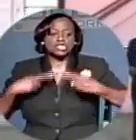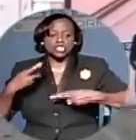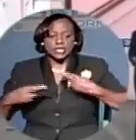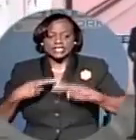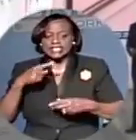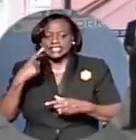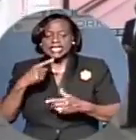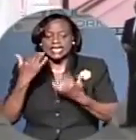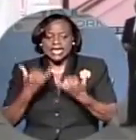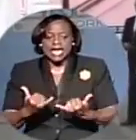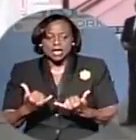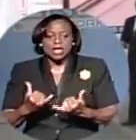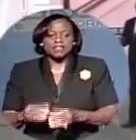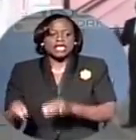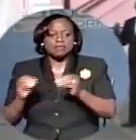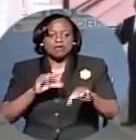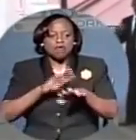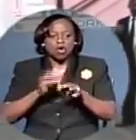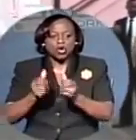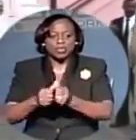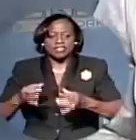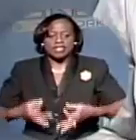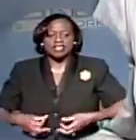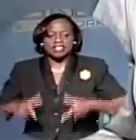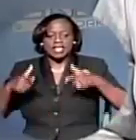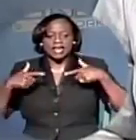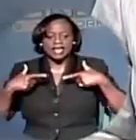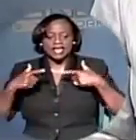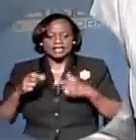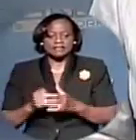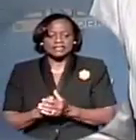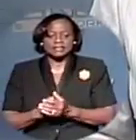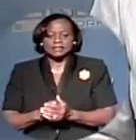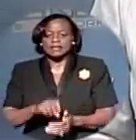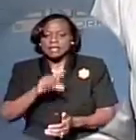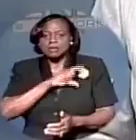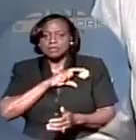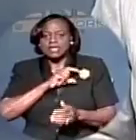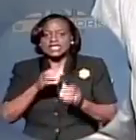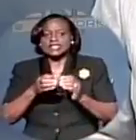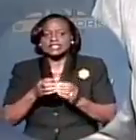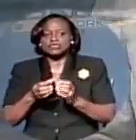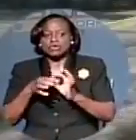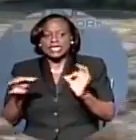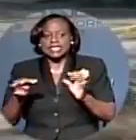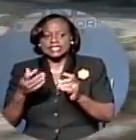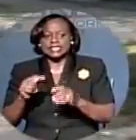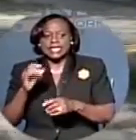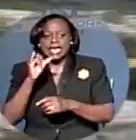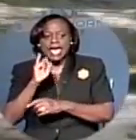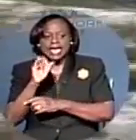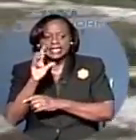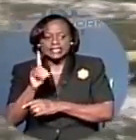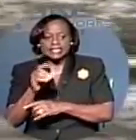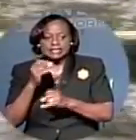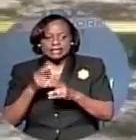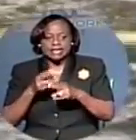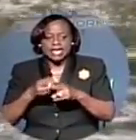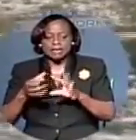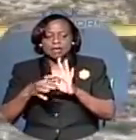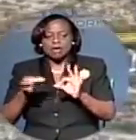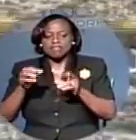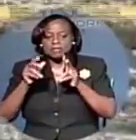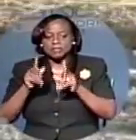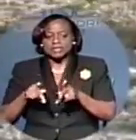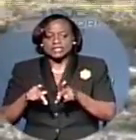their lives. Fern Carey, ZNS News. Police have released the identity of the country's 26th homicide victim.